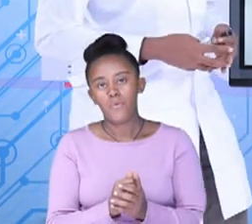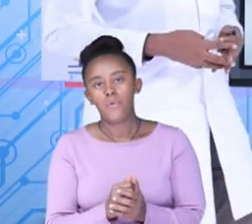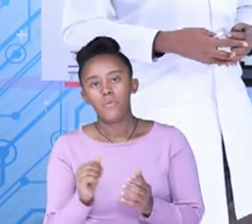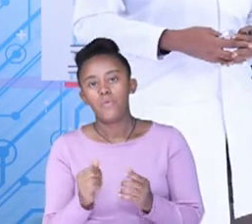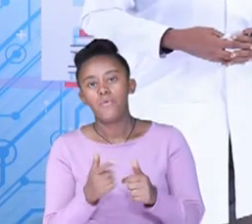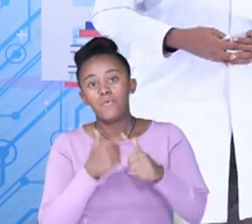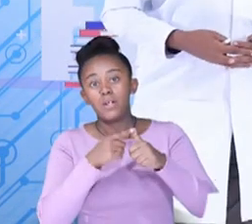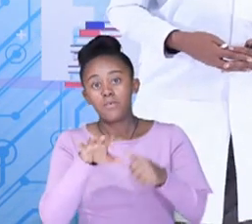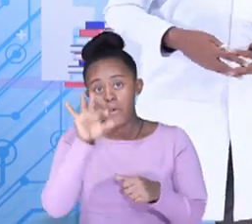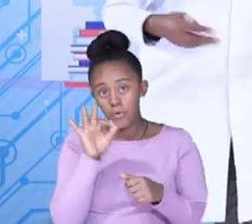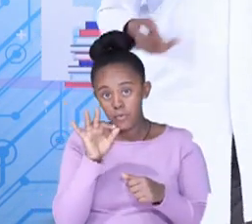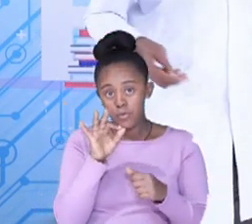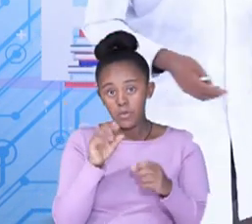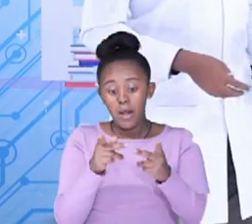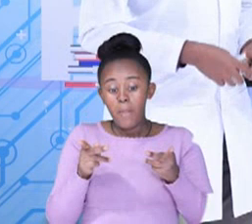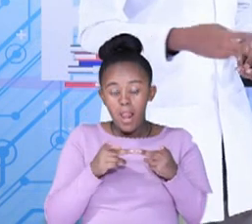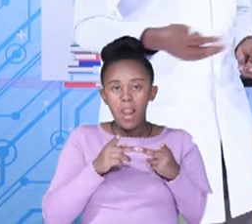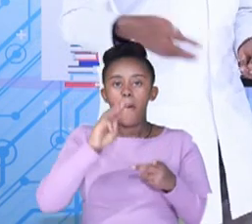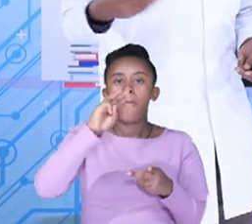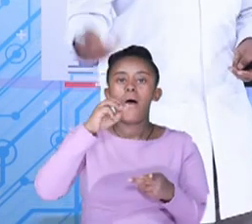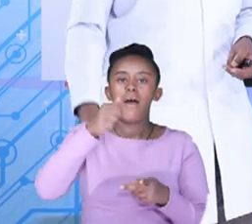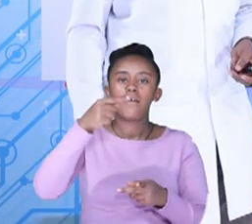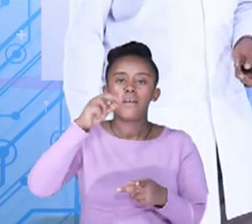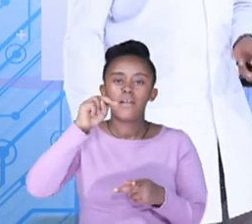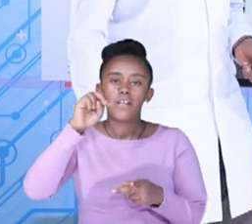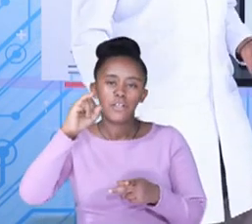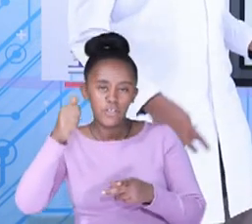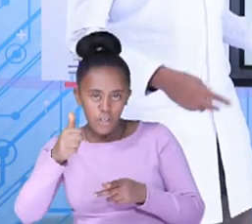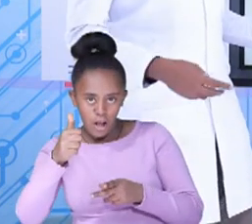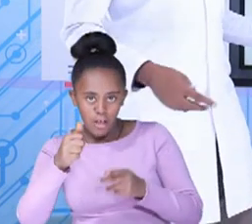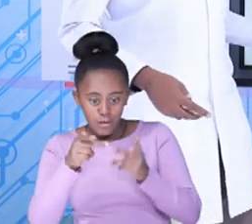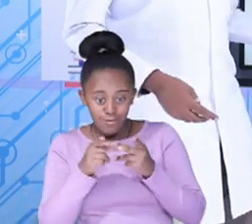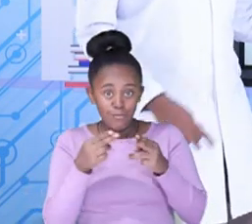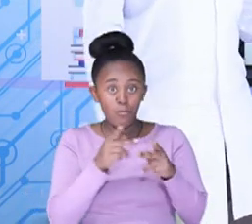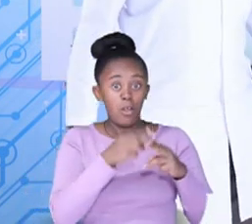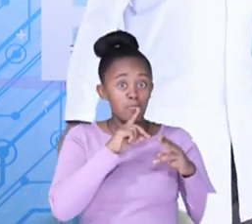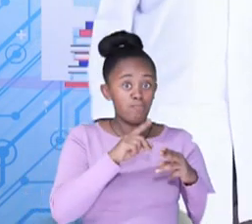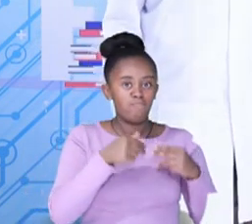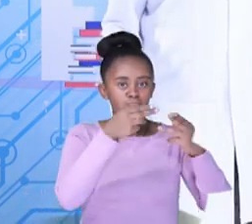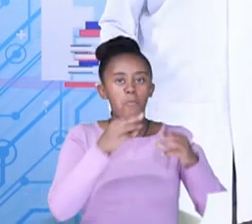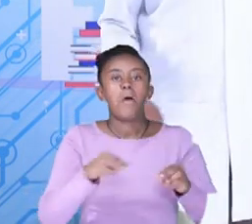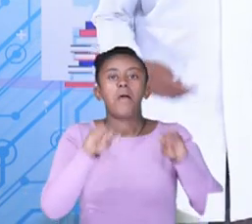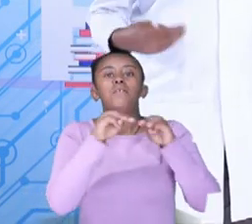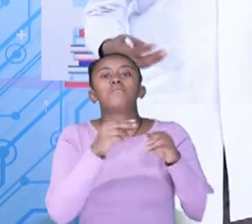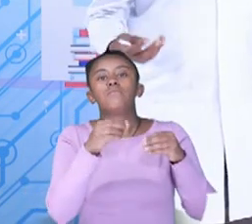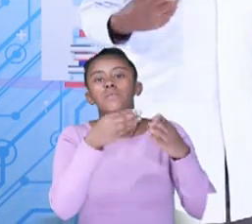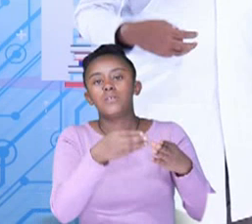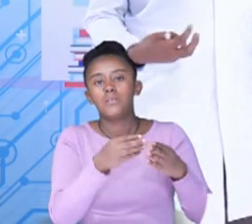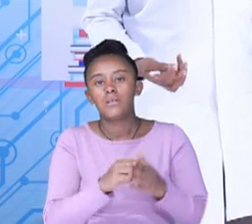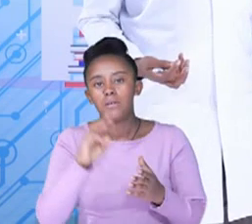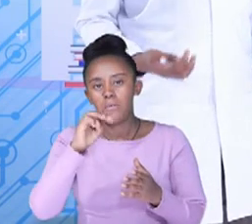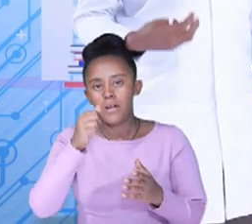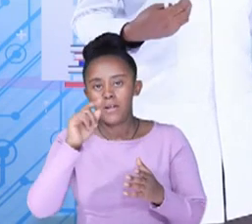it was first found in a place called Magnesia. That's why it's known to be magnets, due to the magnetite nature.